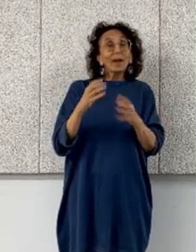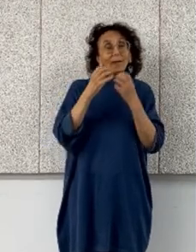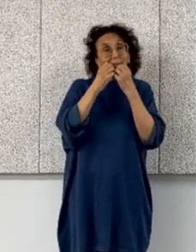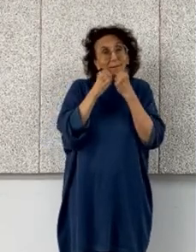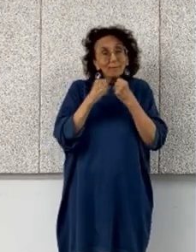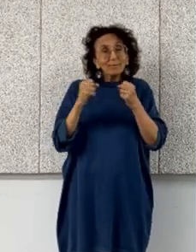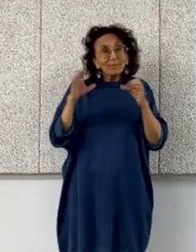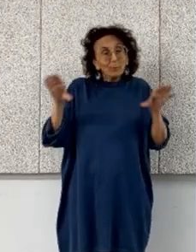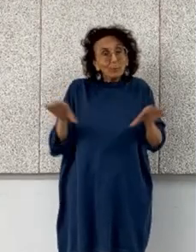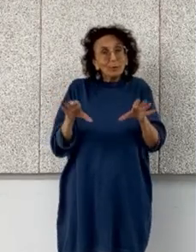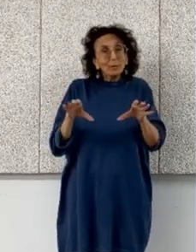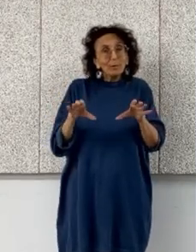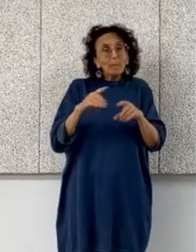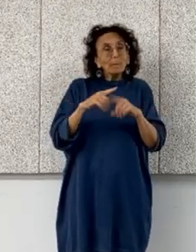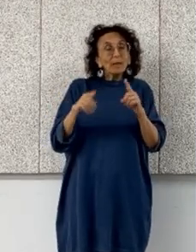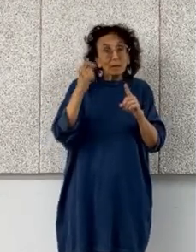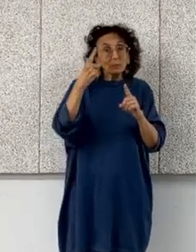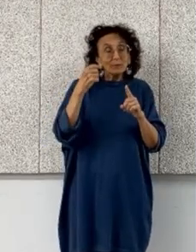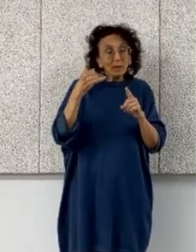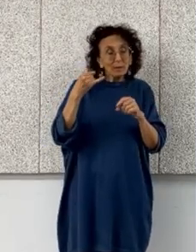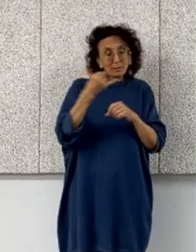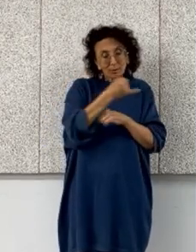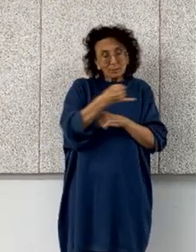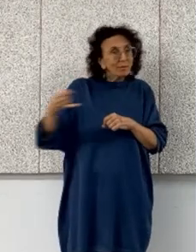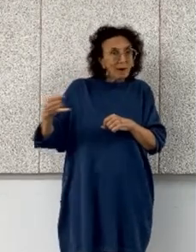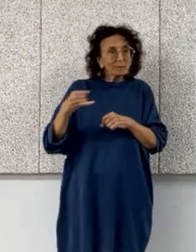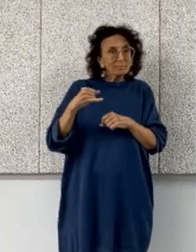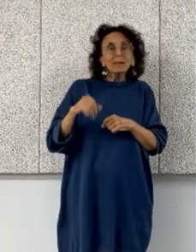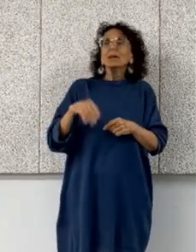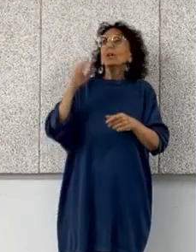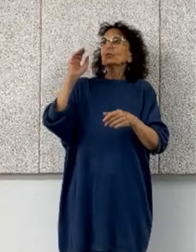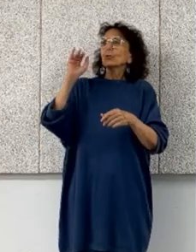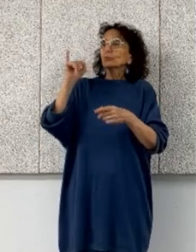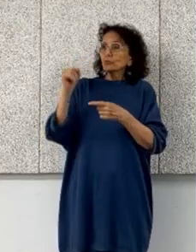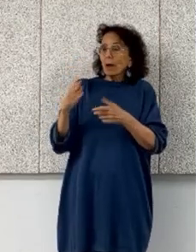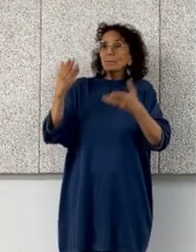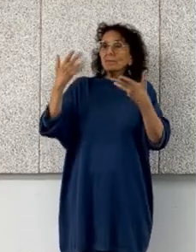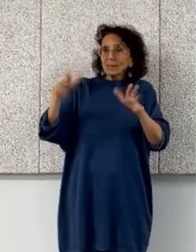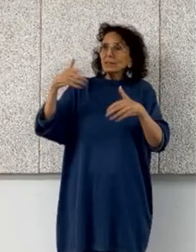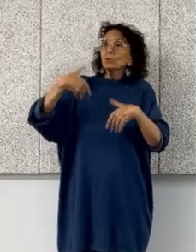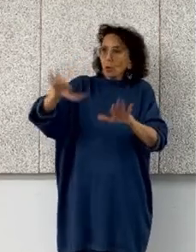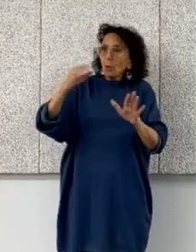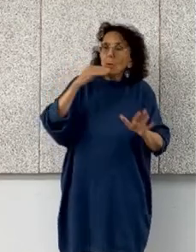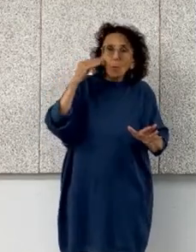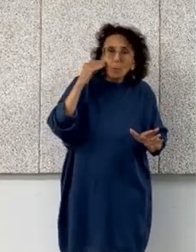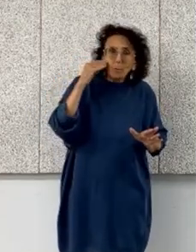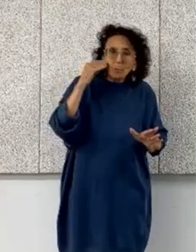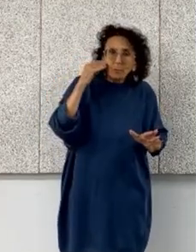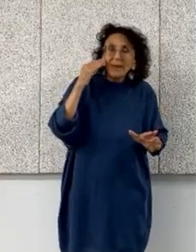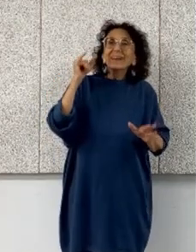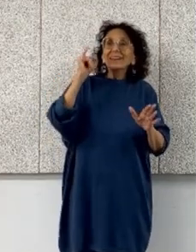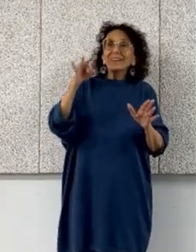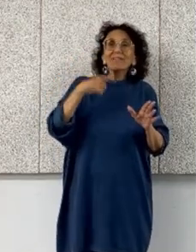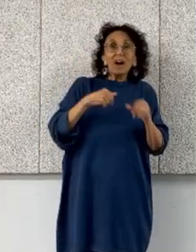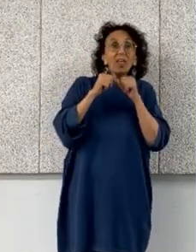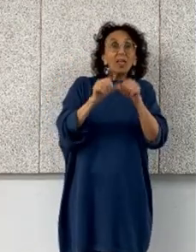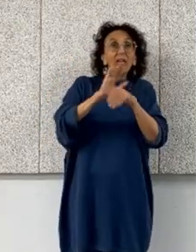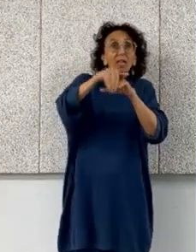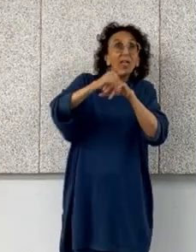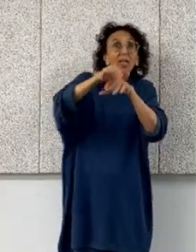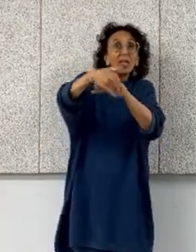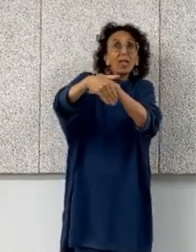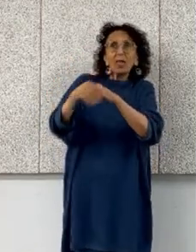on, this is the job, please go home. And the only way to get someone to go home is if you go home, you